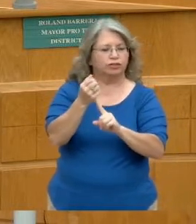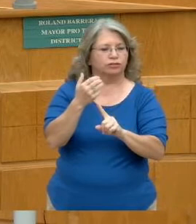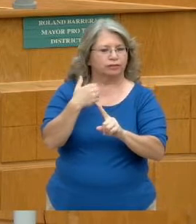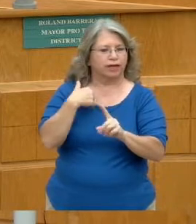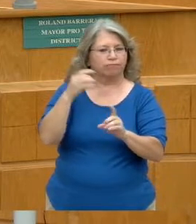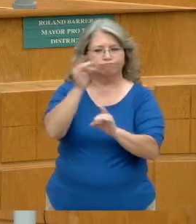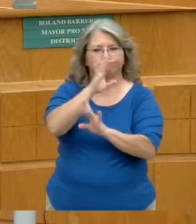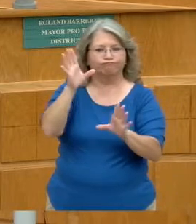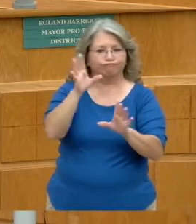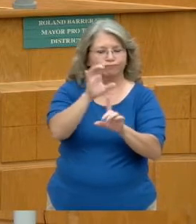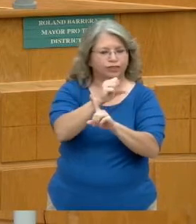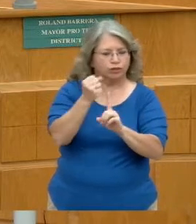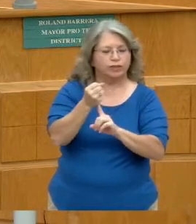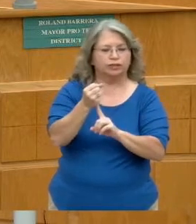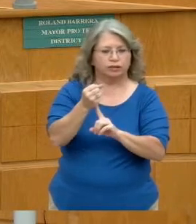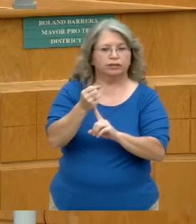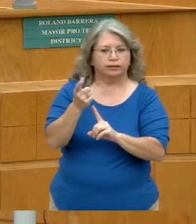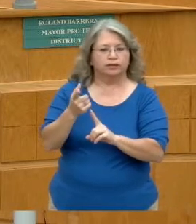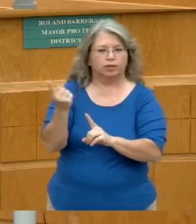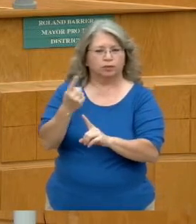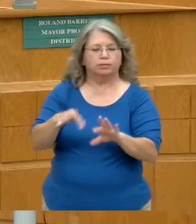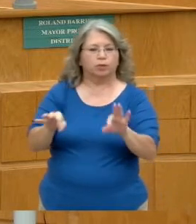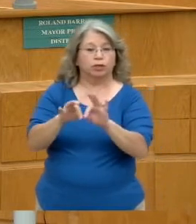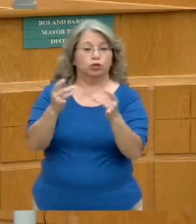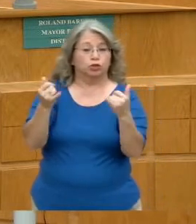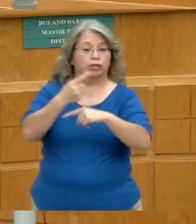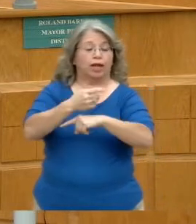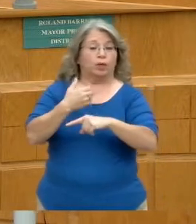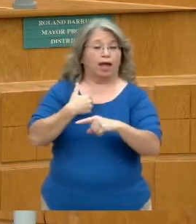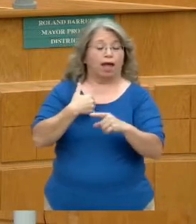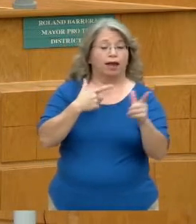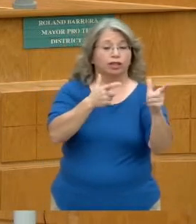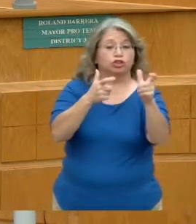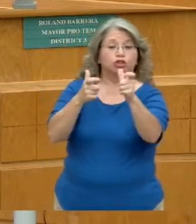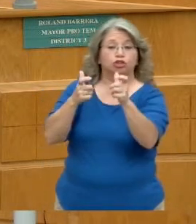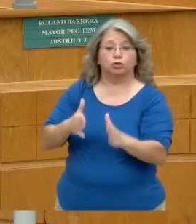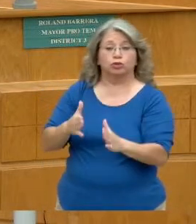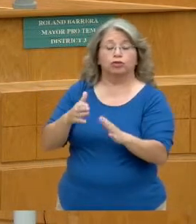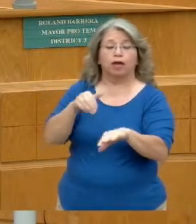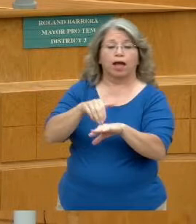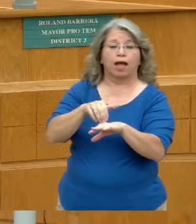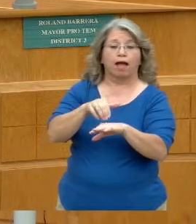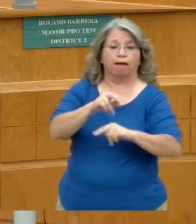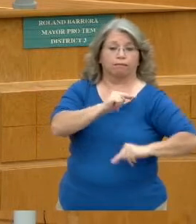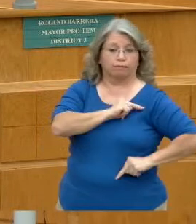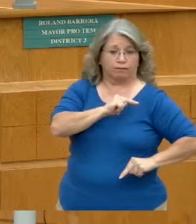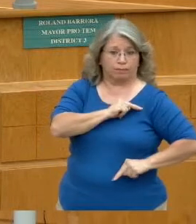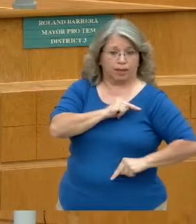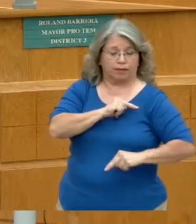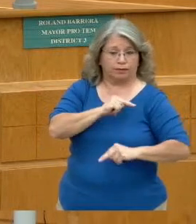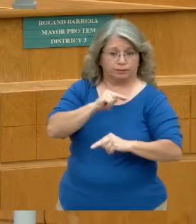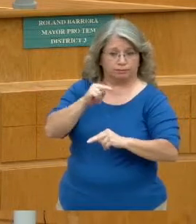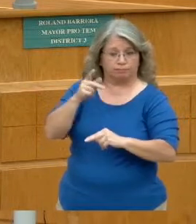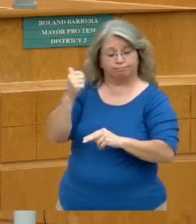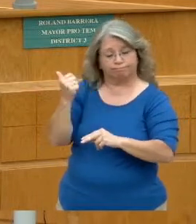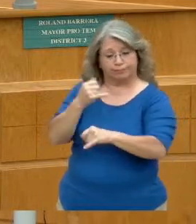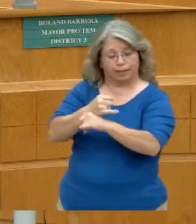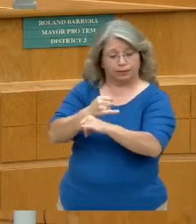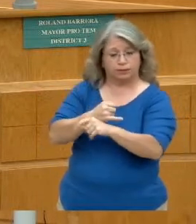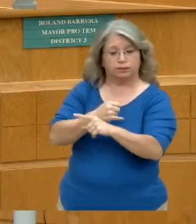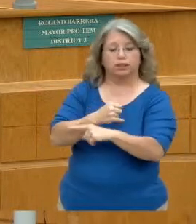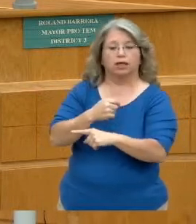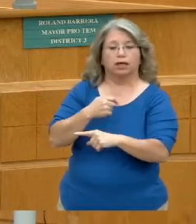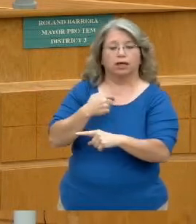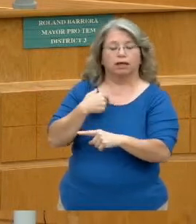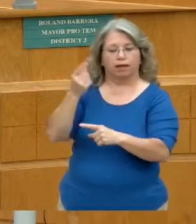relevance. Today we had an active shooter incident at Naval Air Station Corpus Christi. I have been briefed this afternoon on the